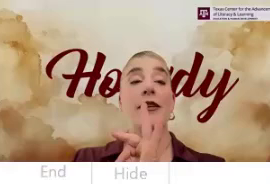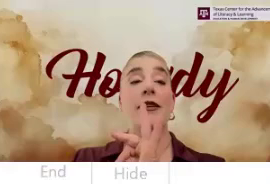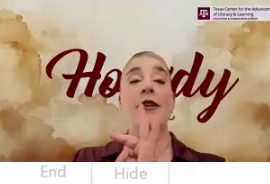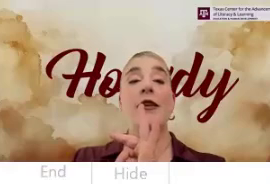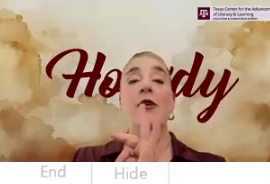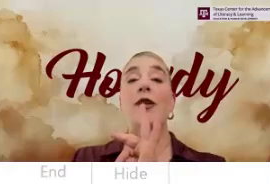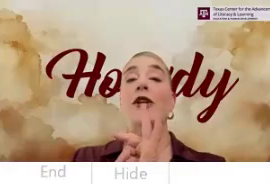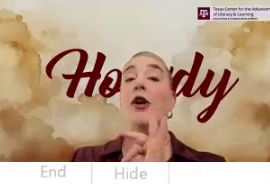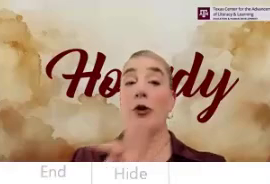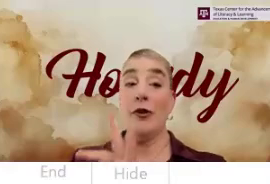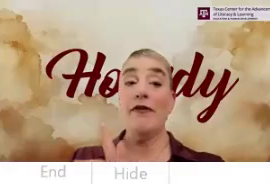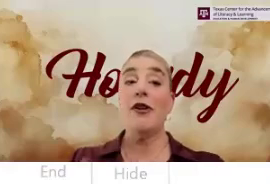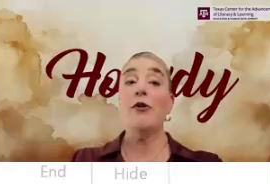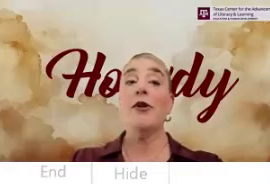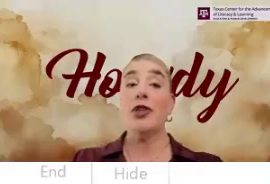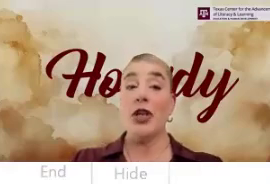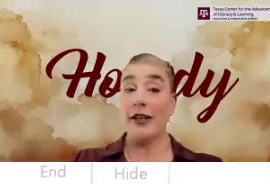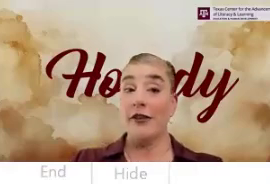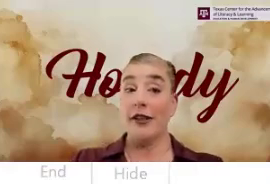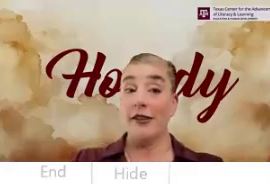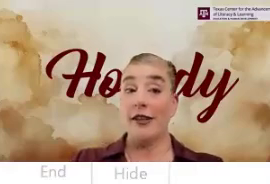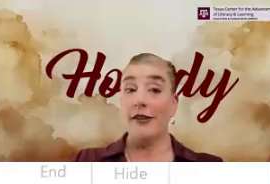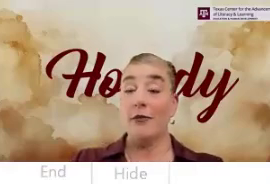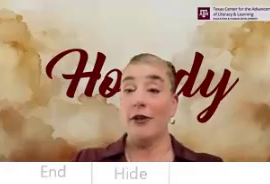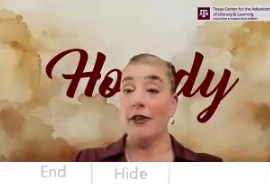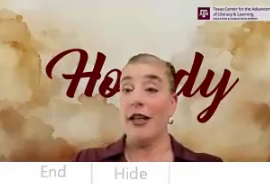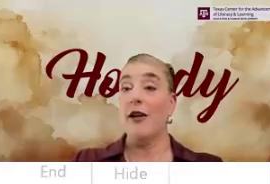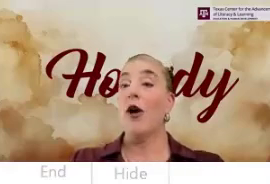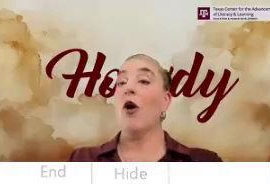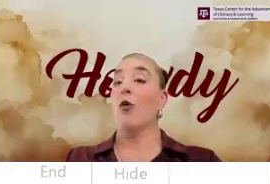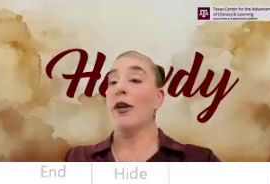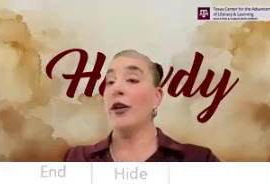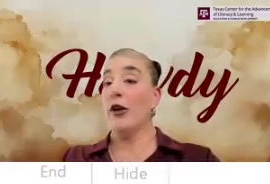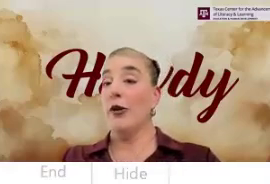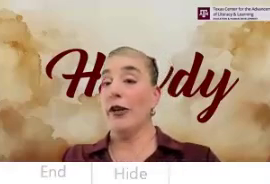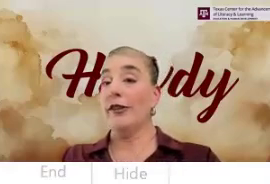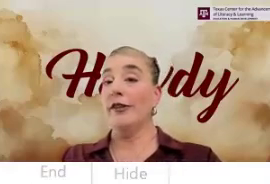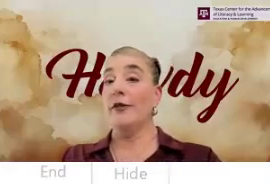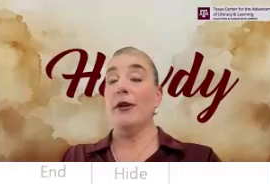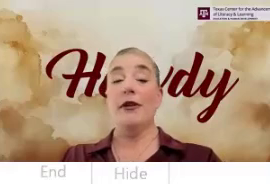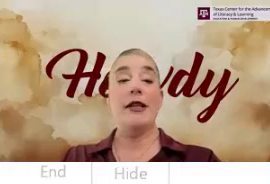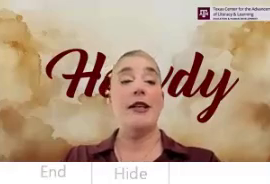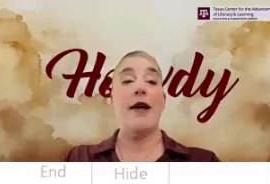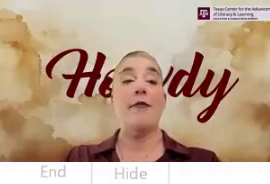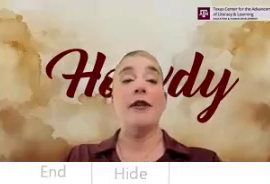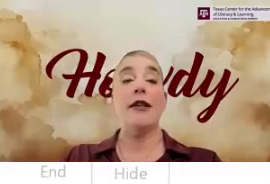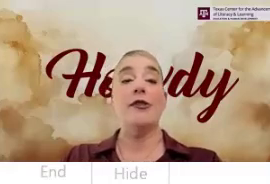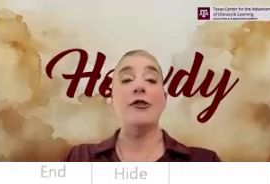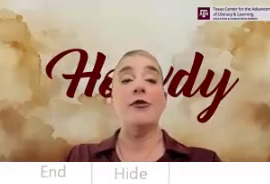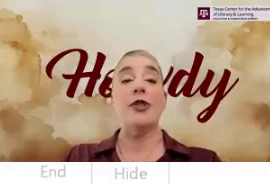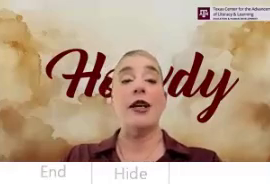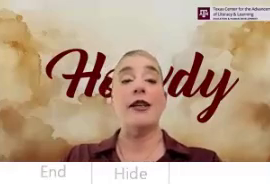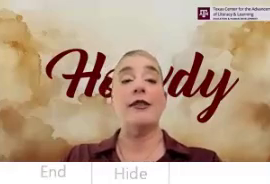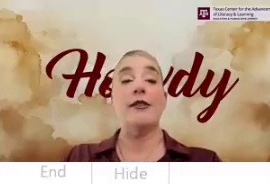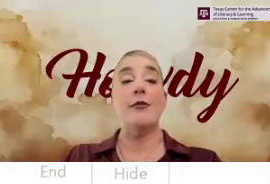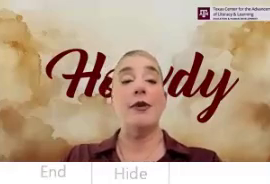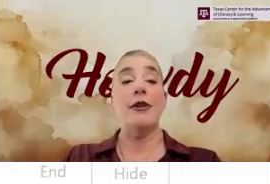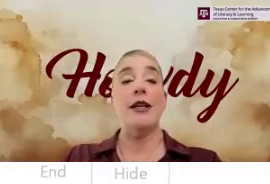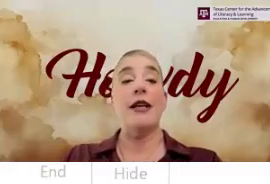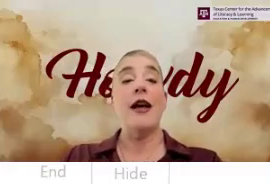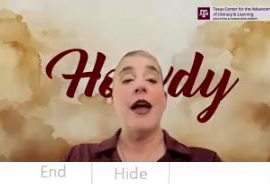can go to review and check accessibility, or we can go to our accessibility tab. But let's do